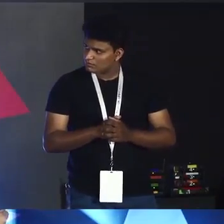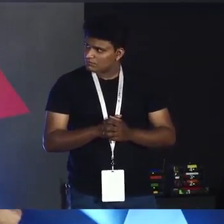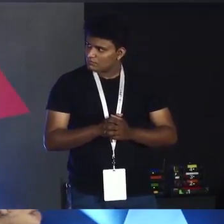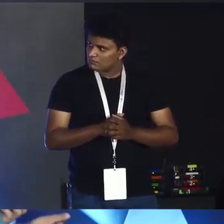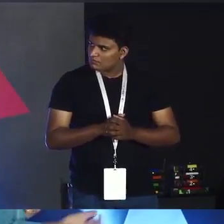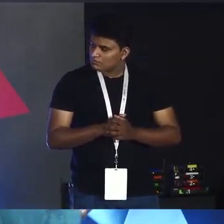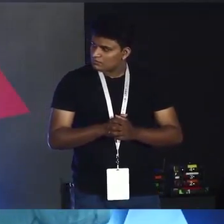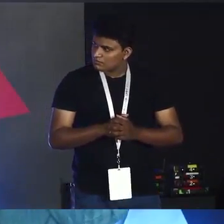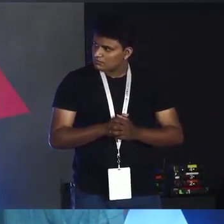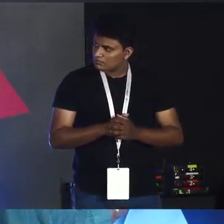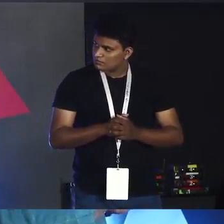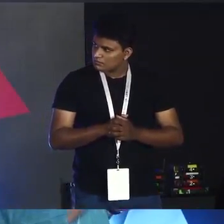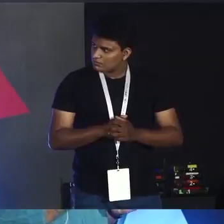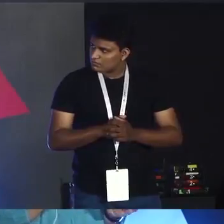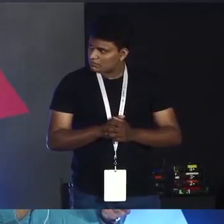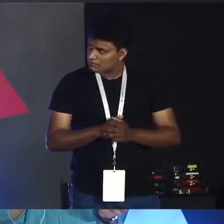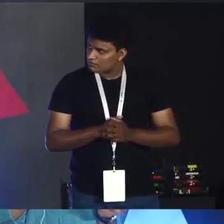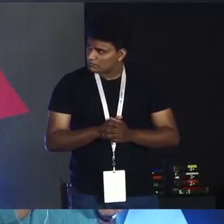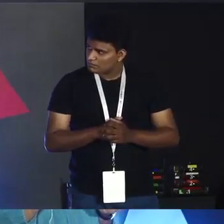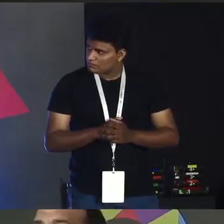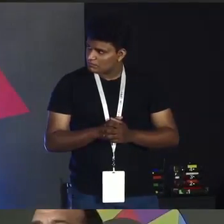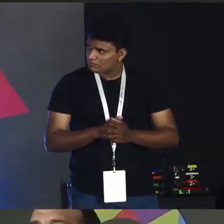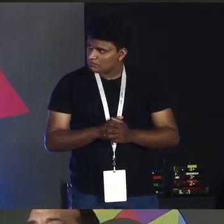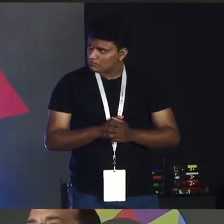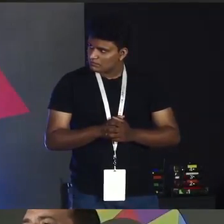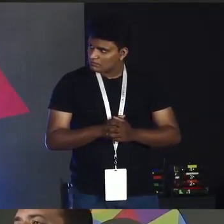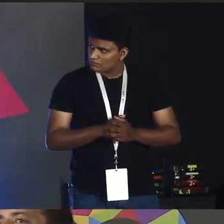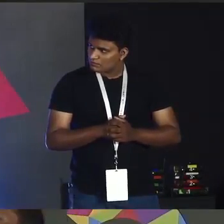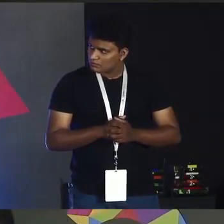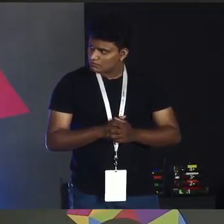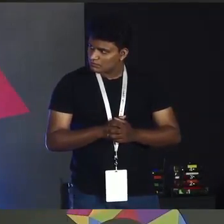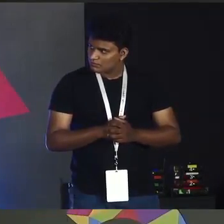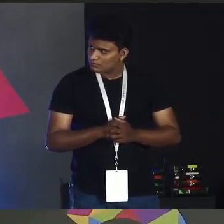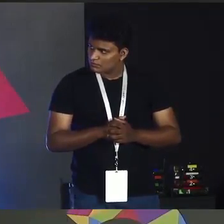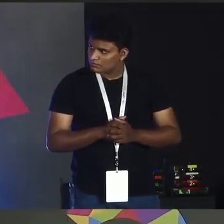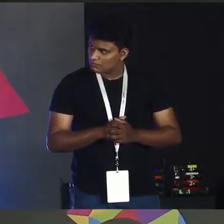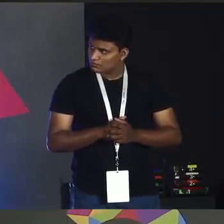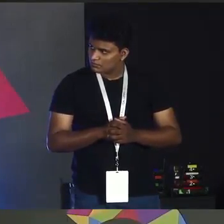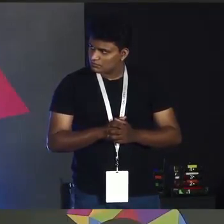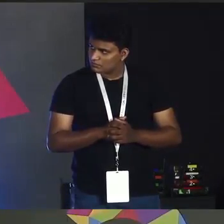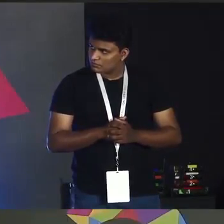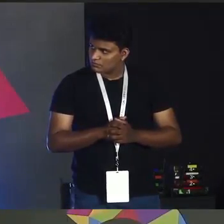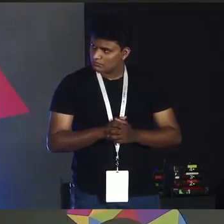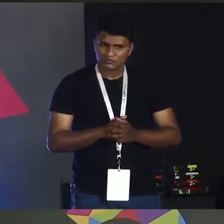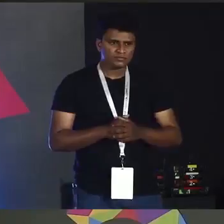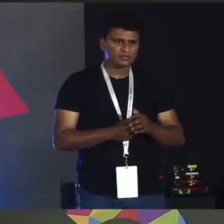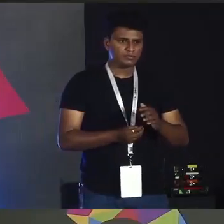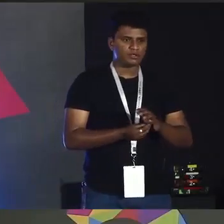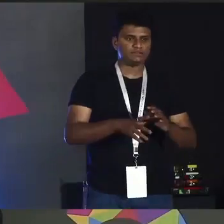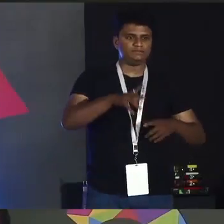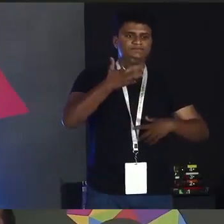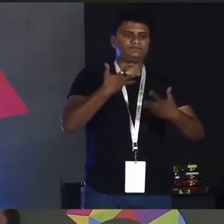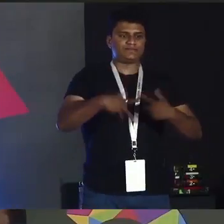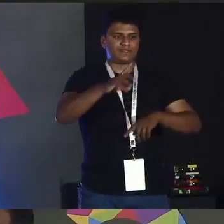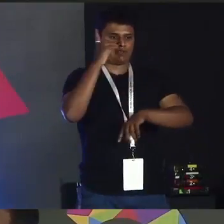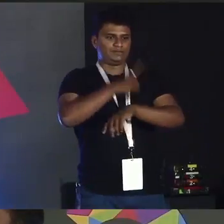people. Every day, these people used to pick up 10 to 12 dead bodies from the